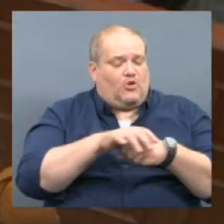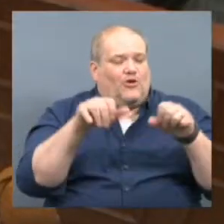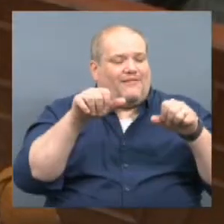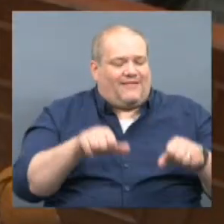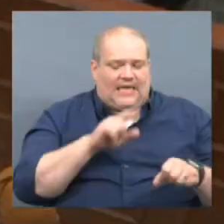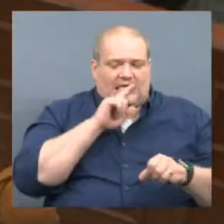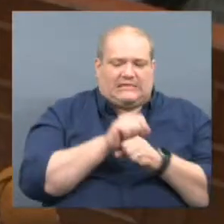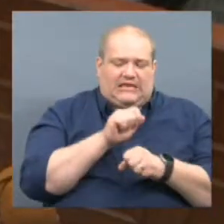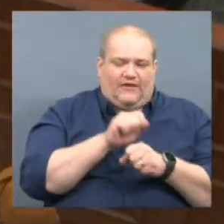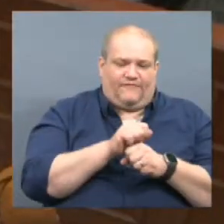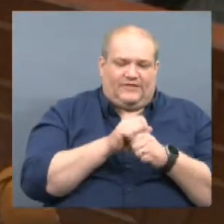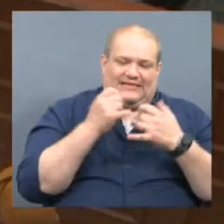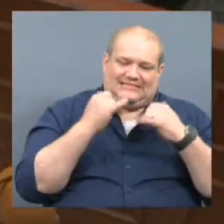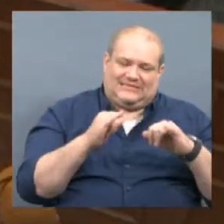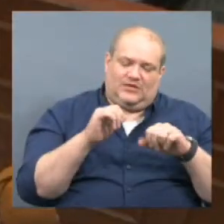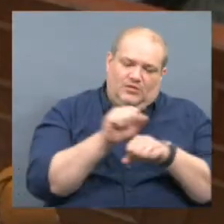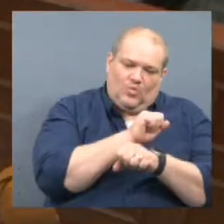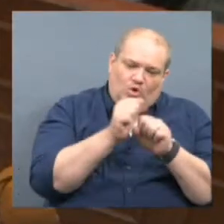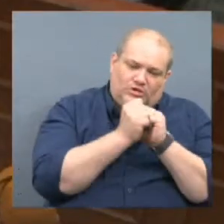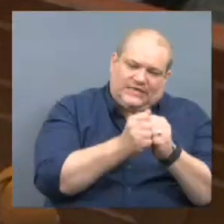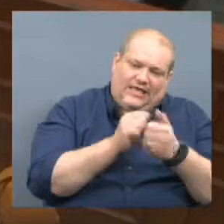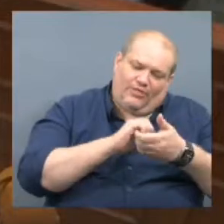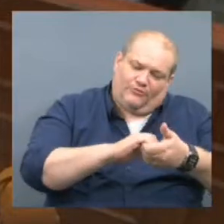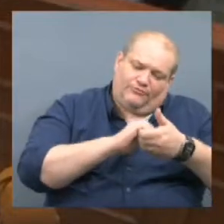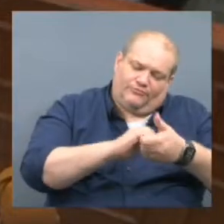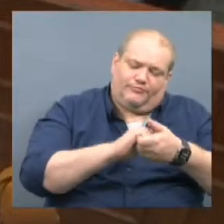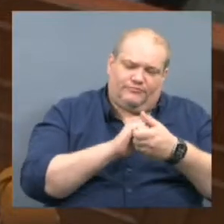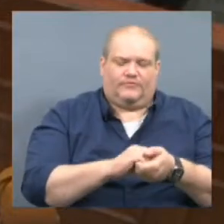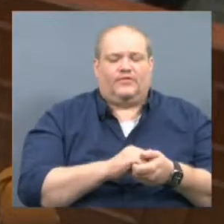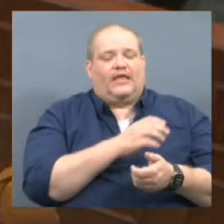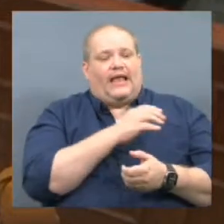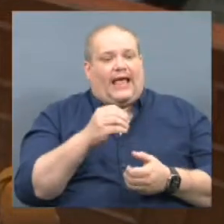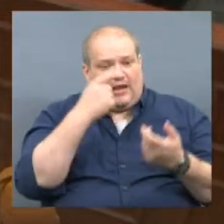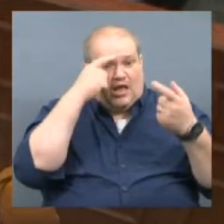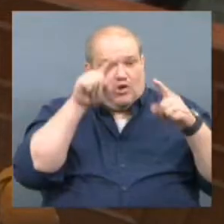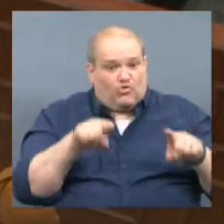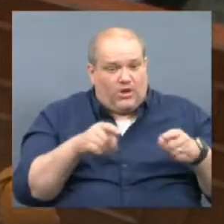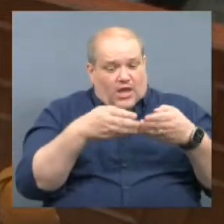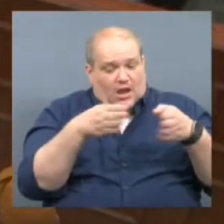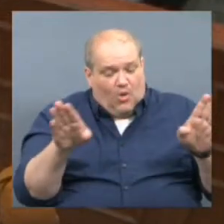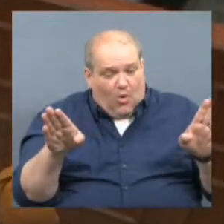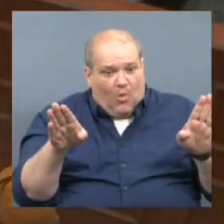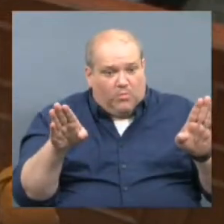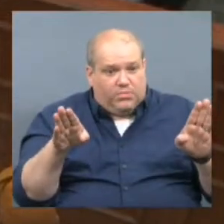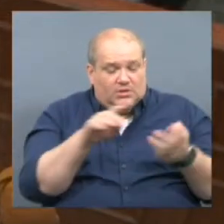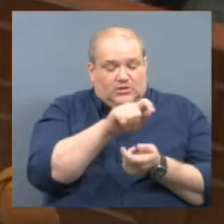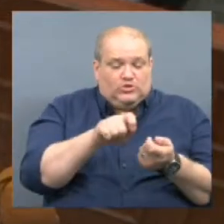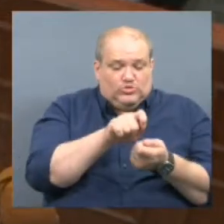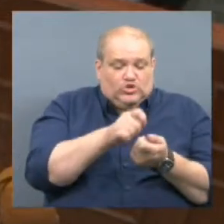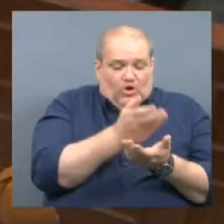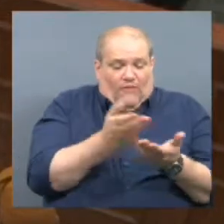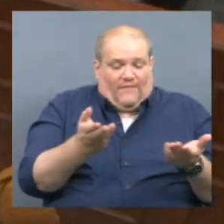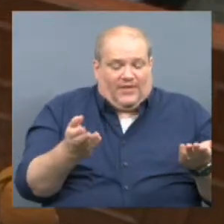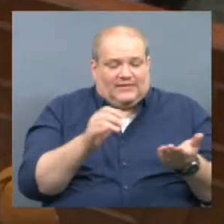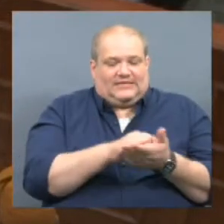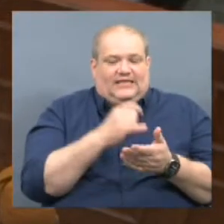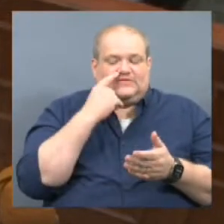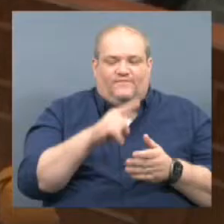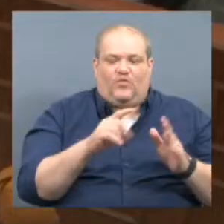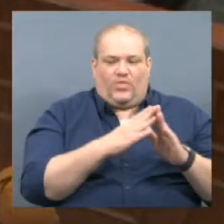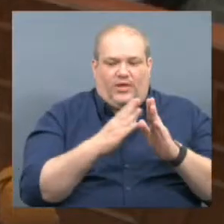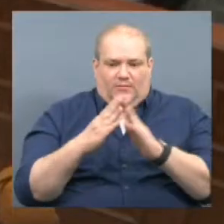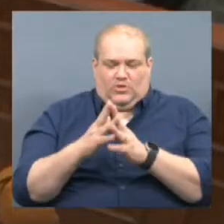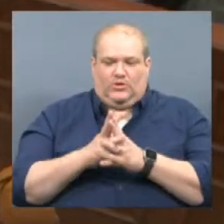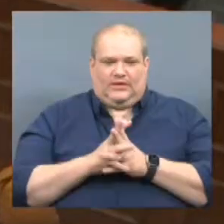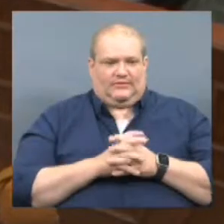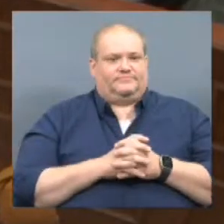can definitely still coexist, work together, and at least agree and be open to certain things that's for the community. Yes.